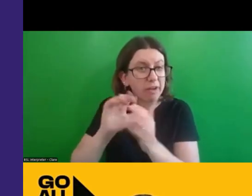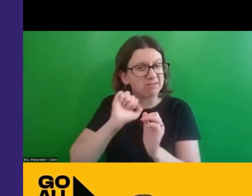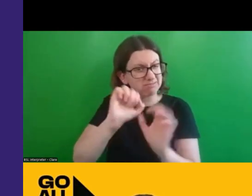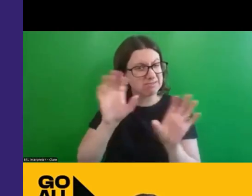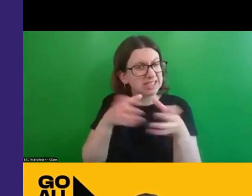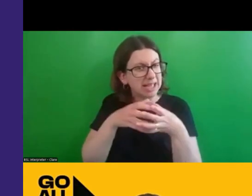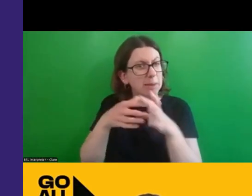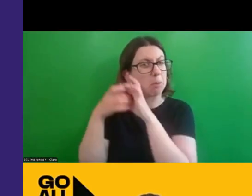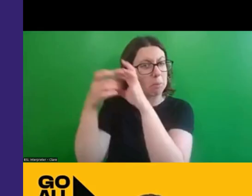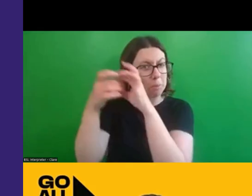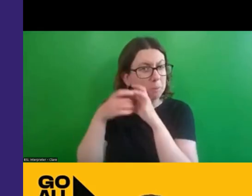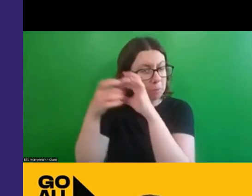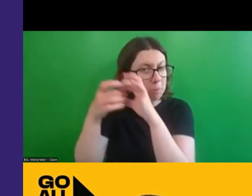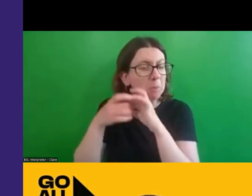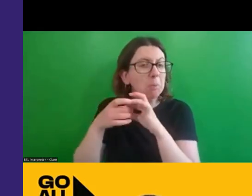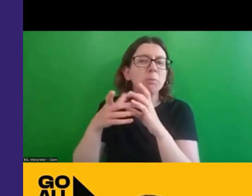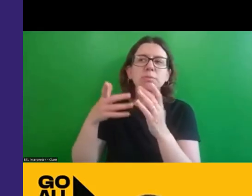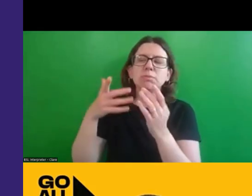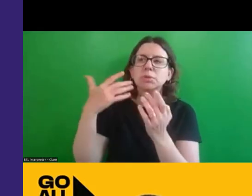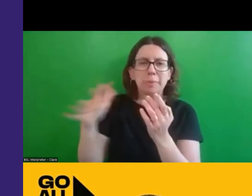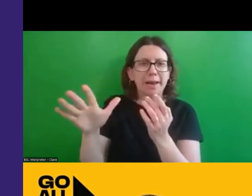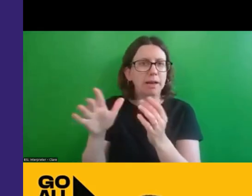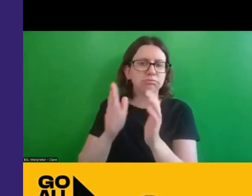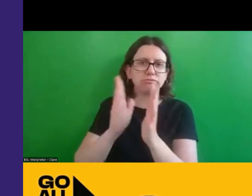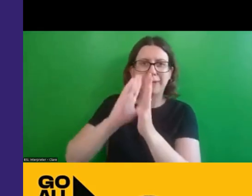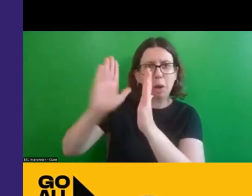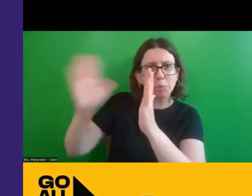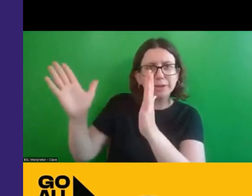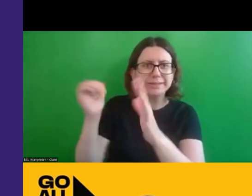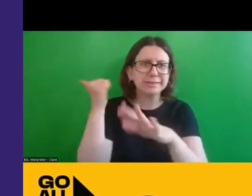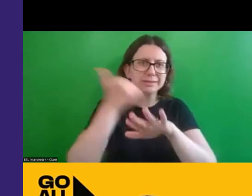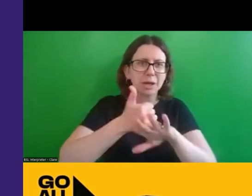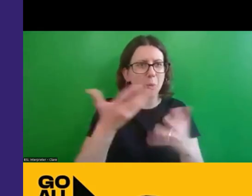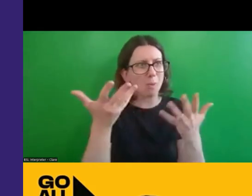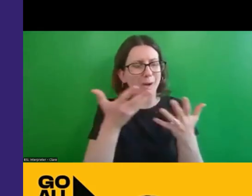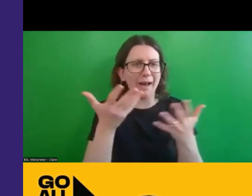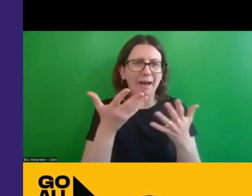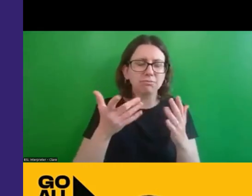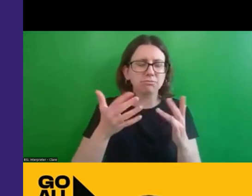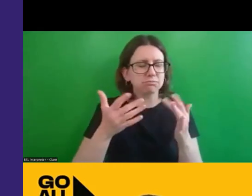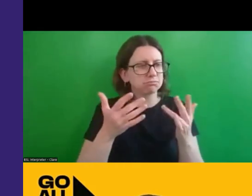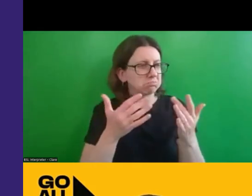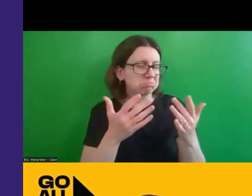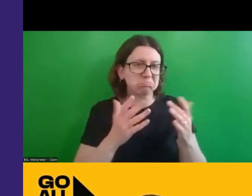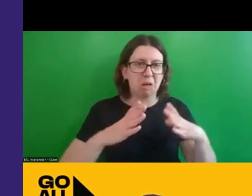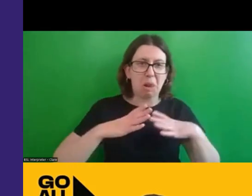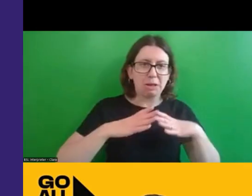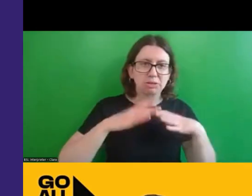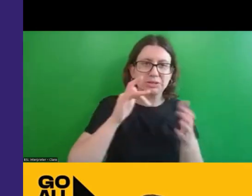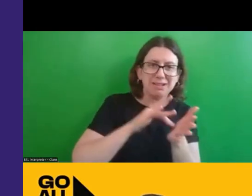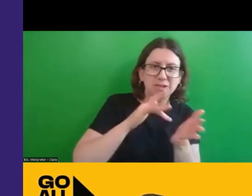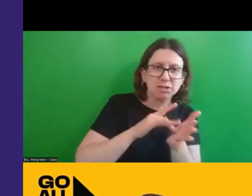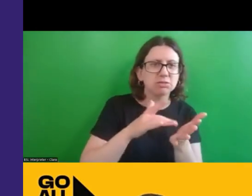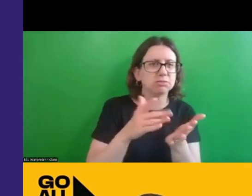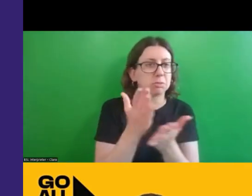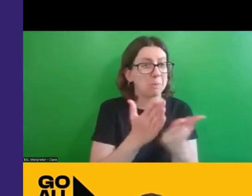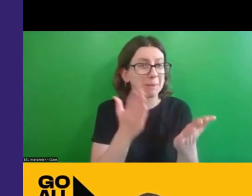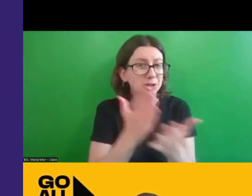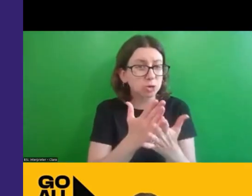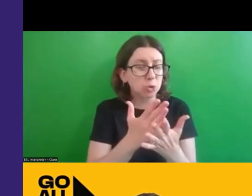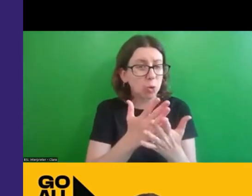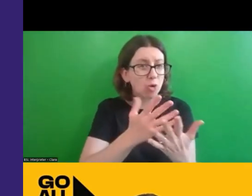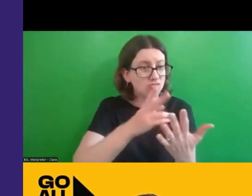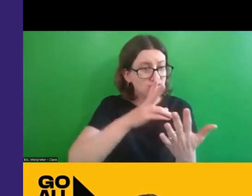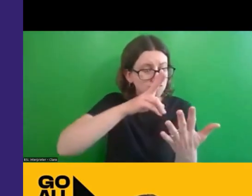putting library shelves and library sign-up points in leisure centres. Making sure that actually the reading ecosystem is